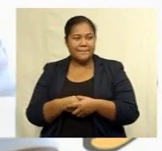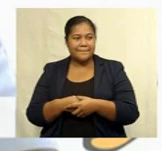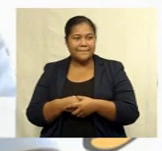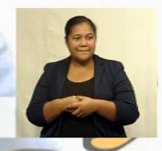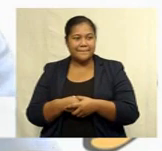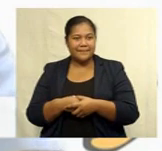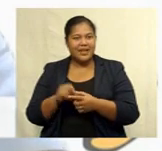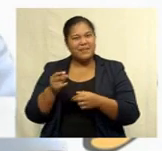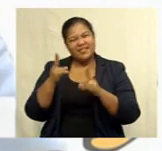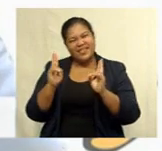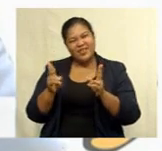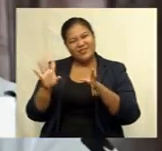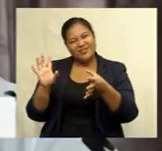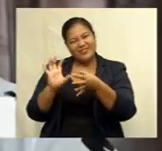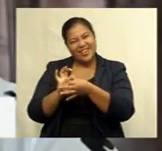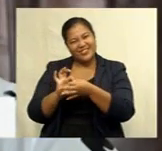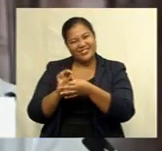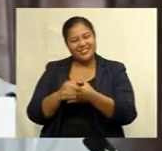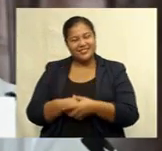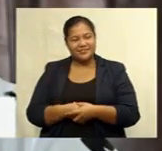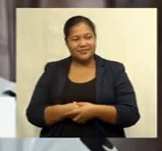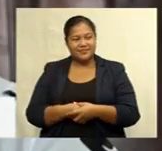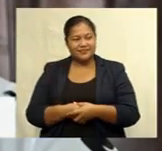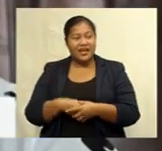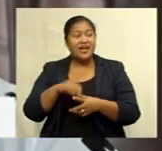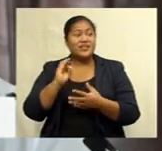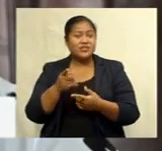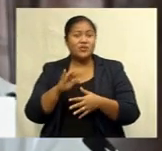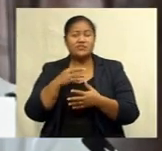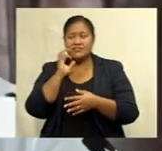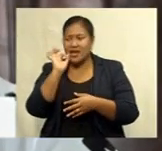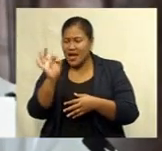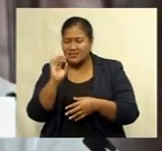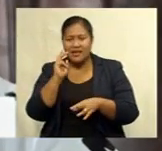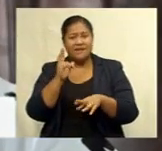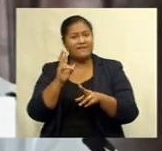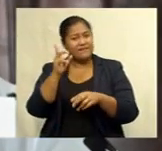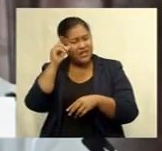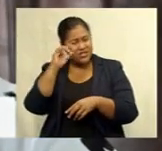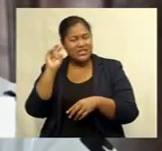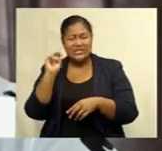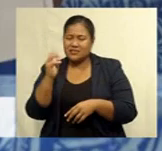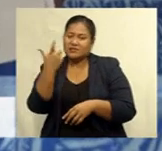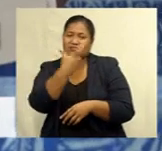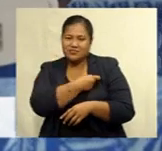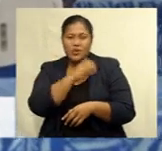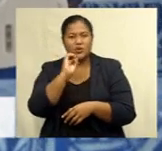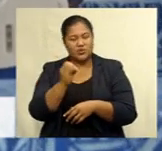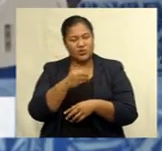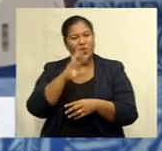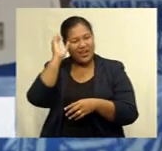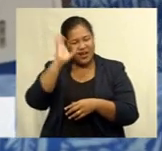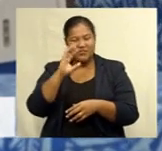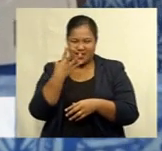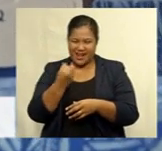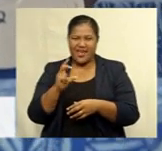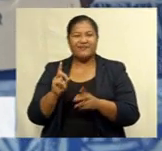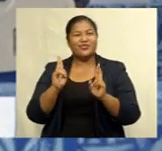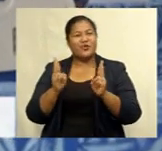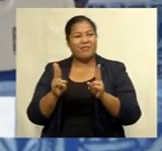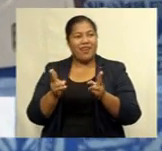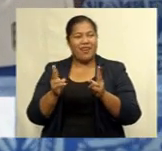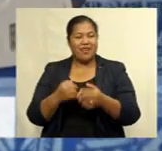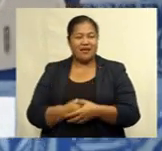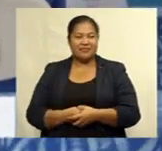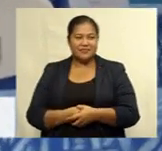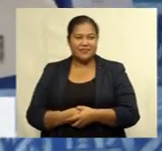the human relations, so to say. Seretslev is urging Fijians to get vaccinated so the country can return to some form of